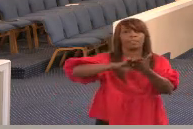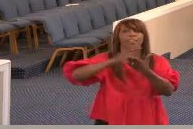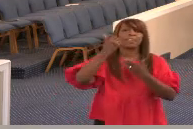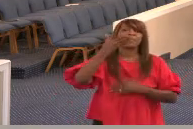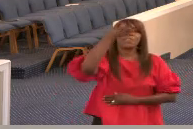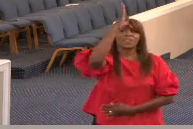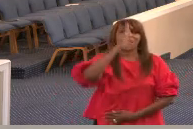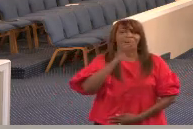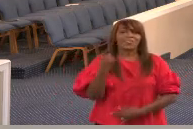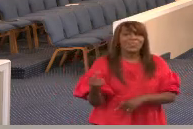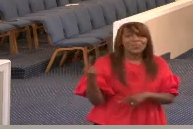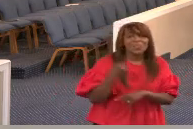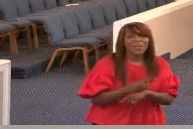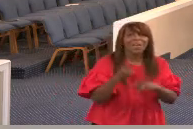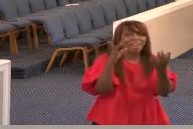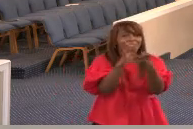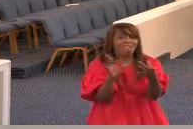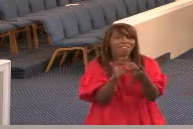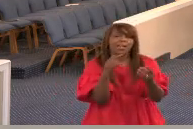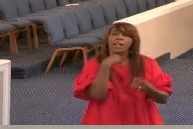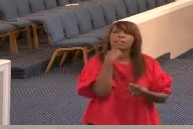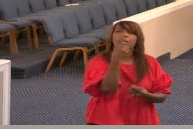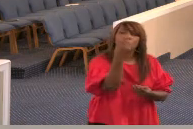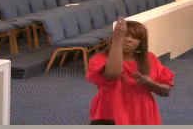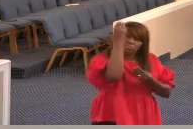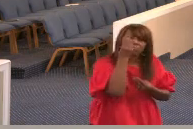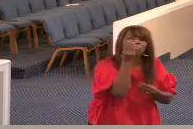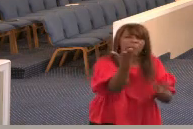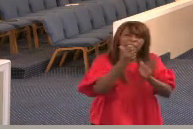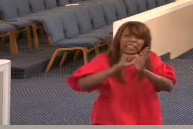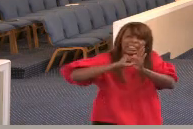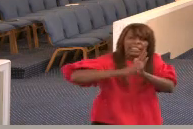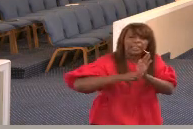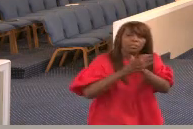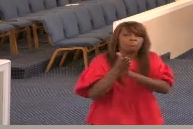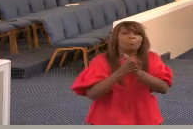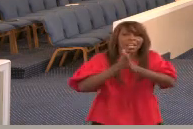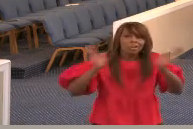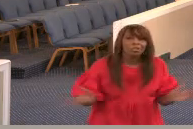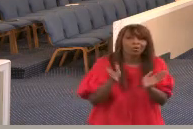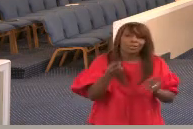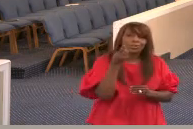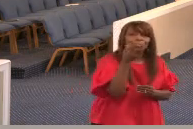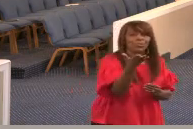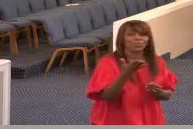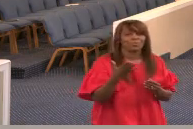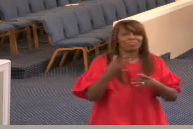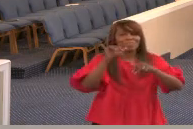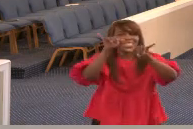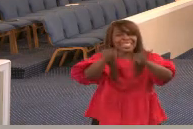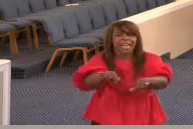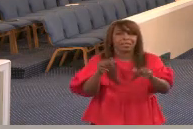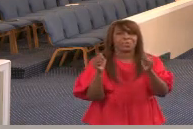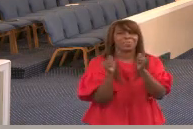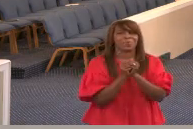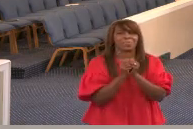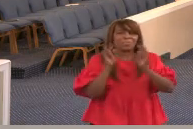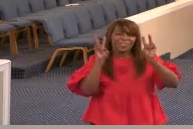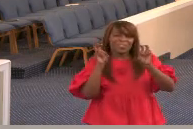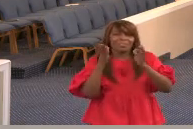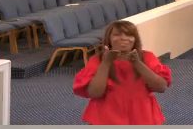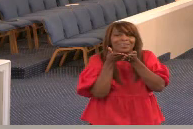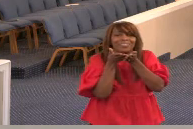That's the message today. That's what I want to leave with you today. That's what I want to encourage you with today. stay with the ship.